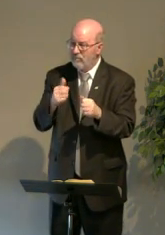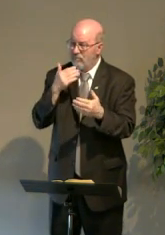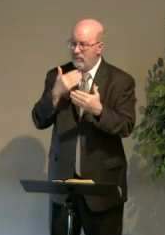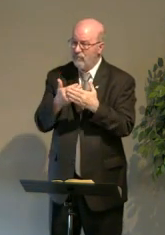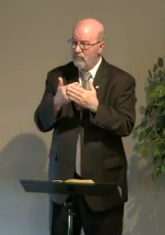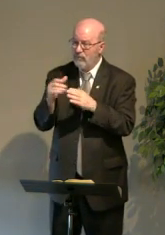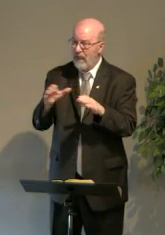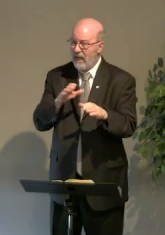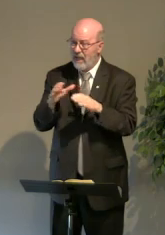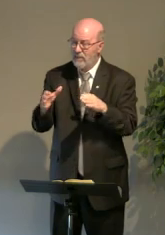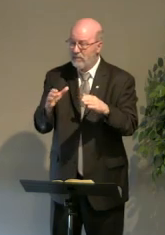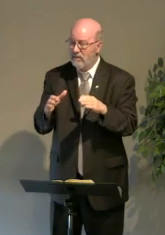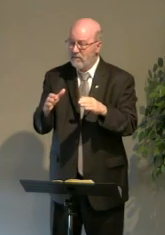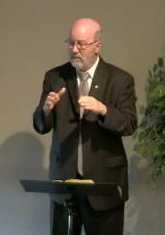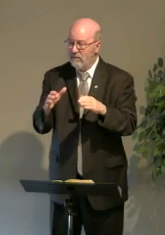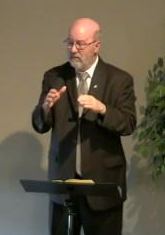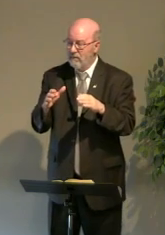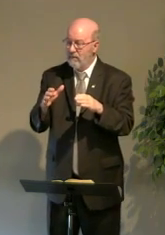good action